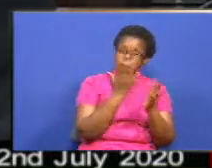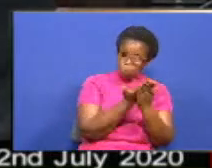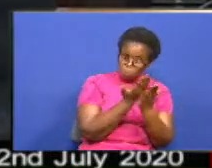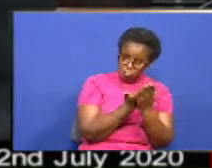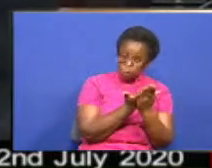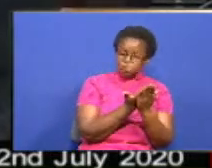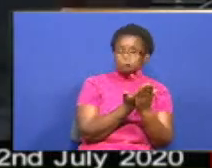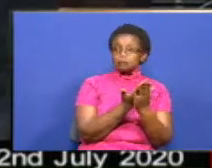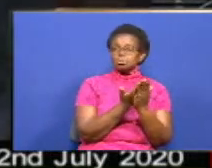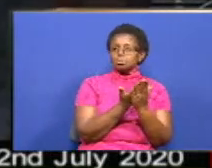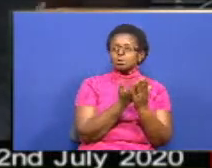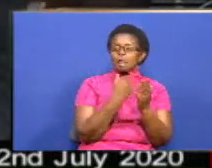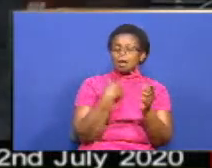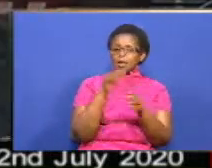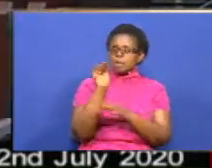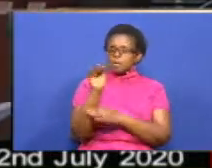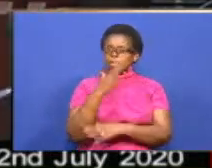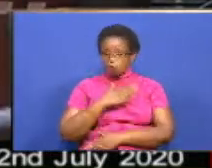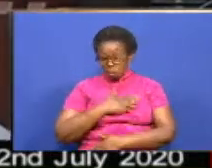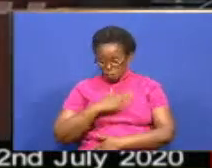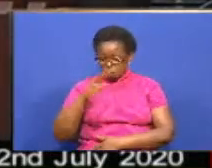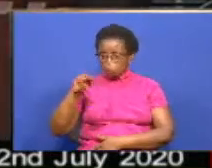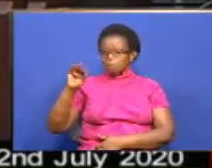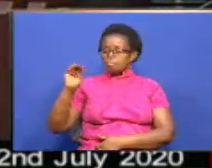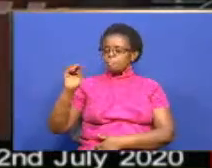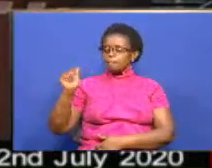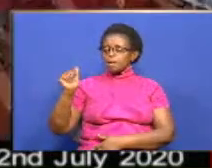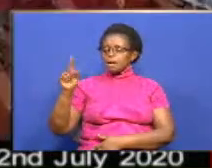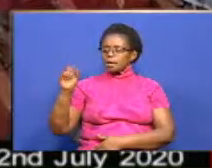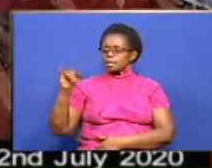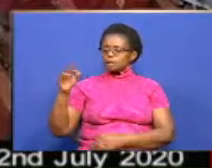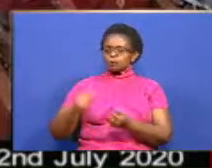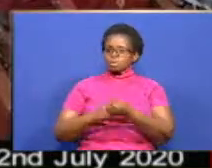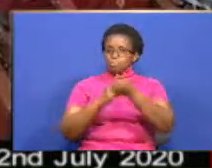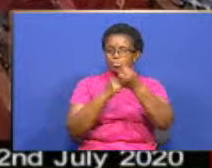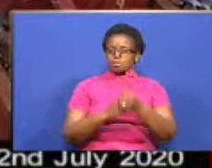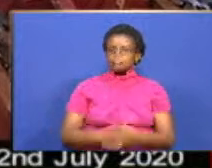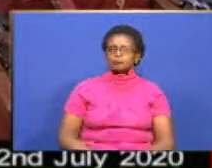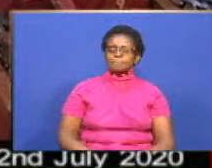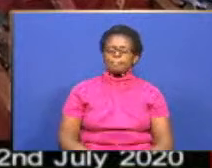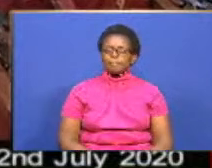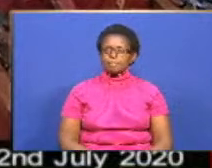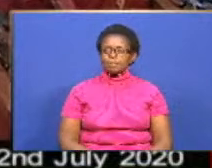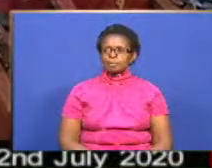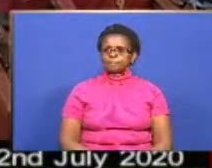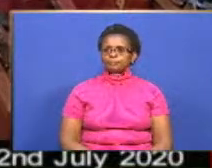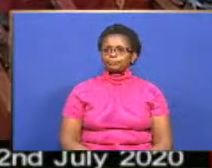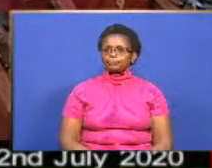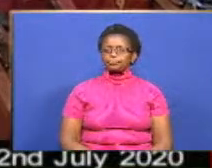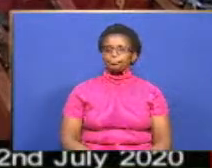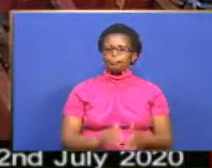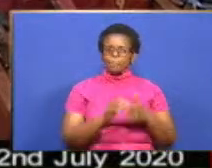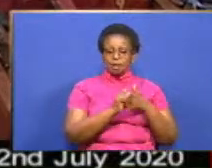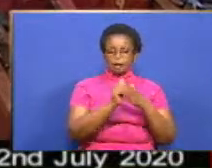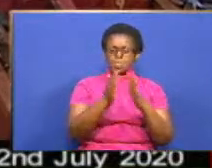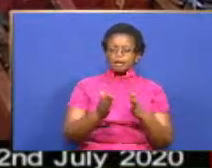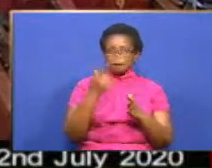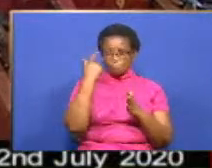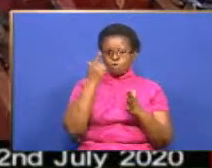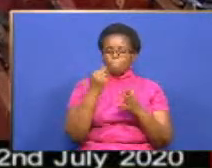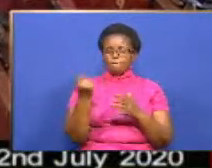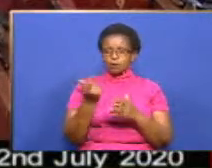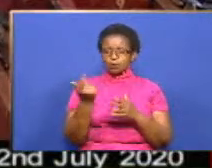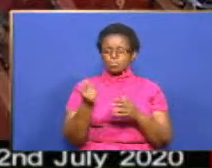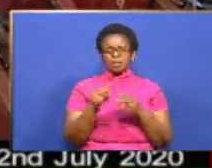to move and ask the Honorable Body to second. Honorable Leader of Minority. Mr. Speaker, I think the Leader